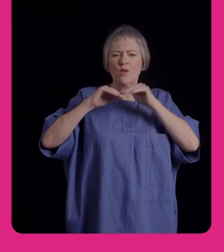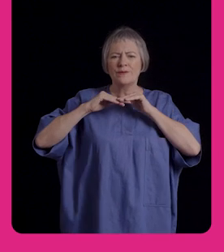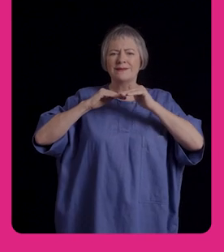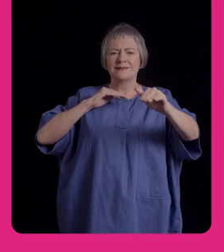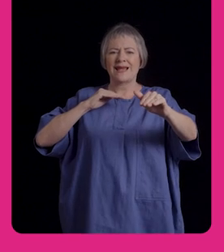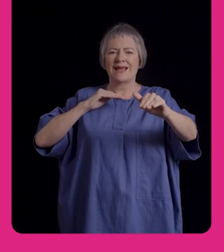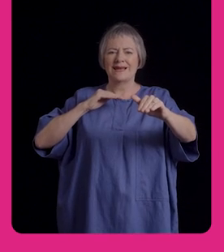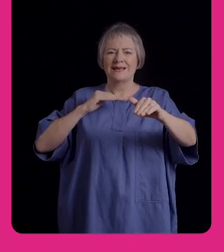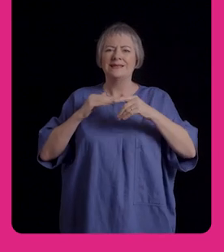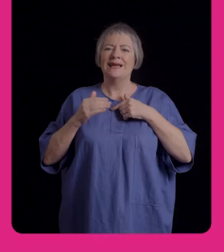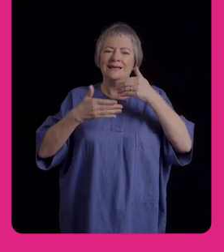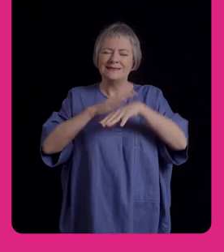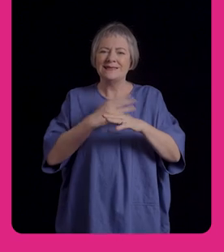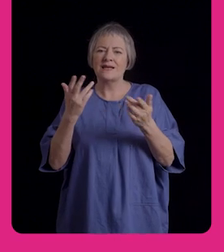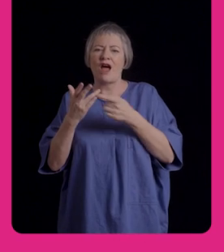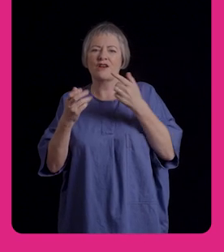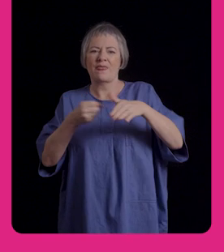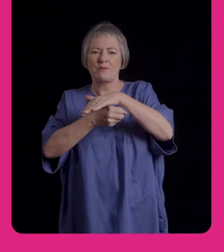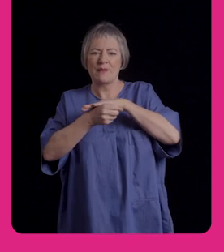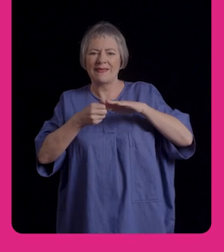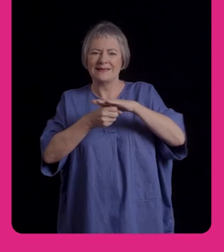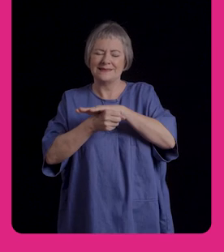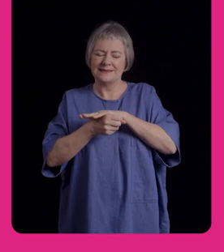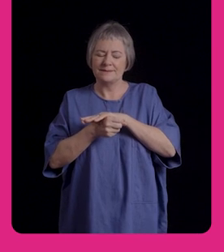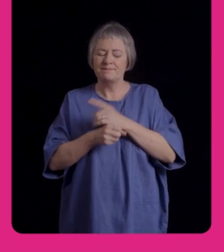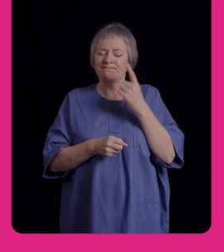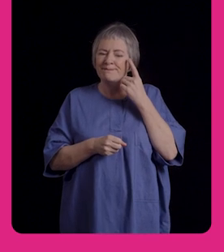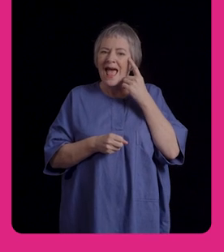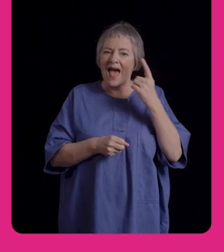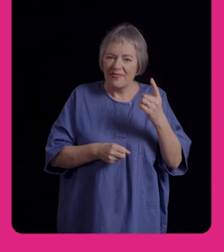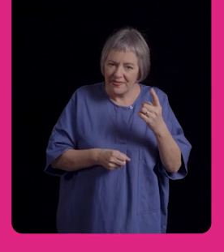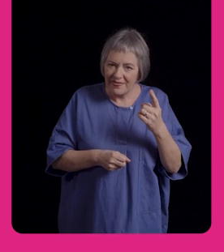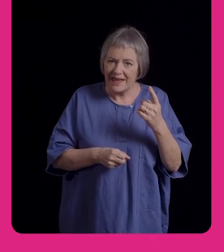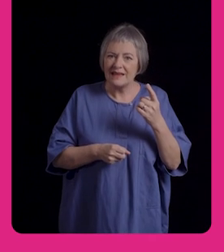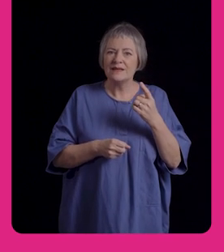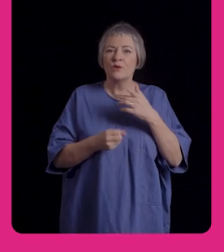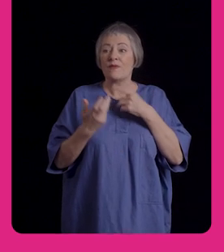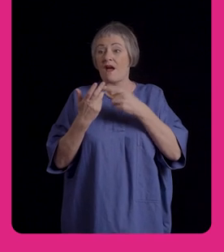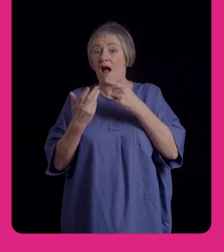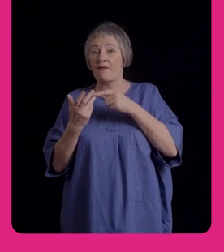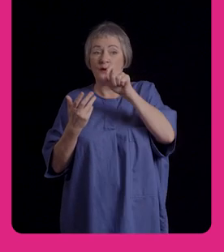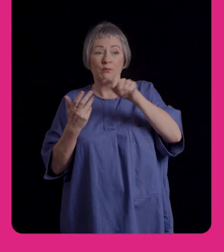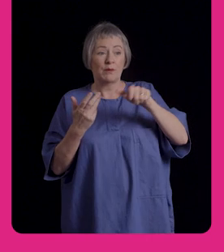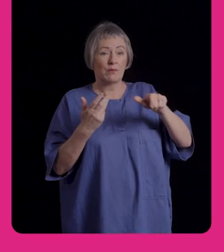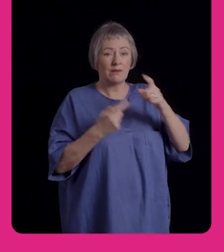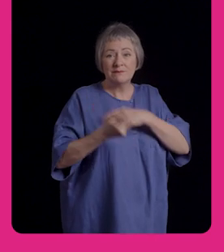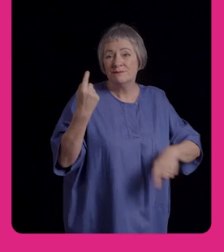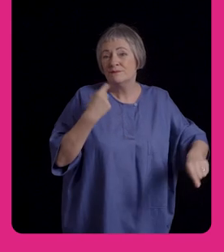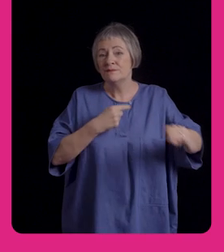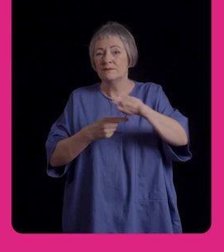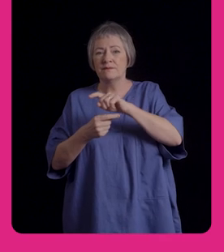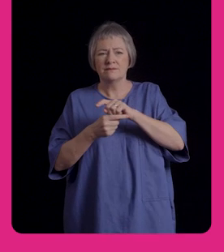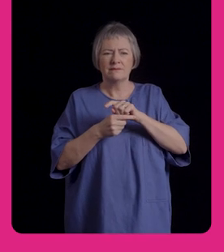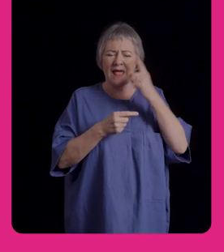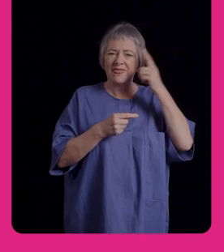like somewhere else in the ship. But I think, yeah, you do hear, while the others are like poking around and like hiding out in the hold,